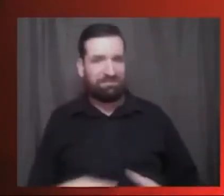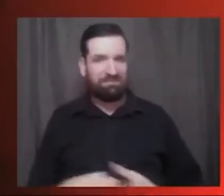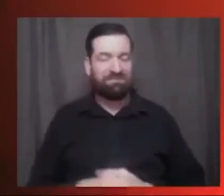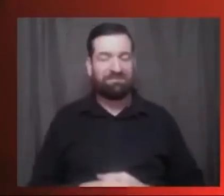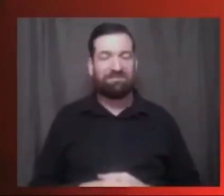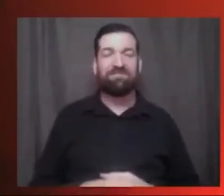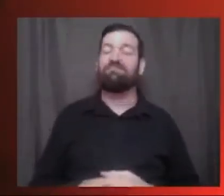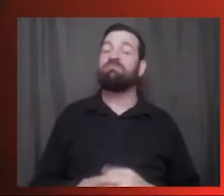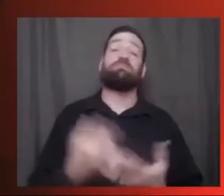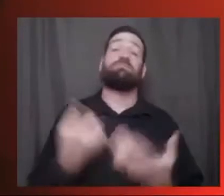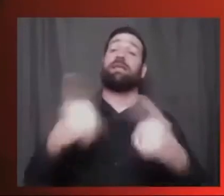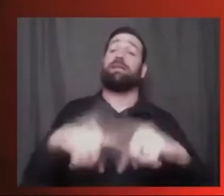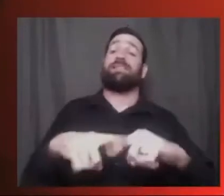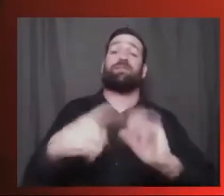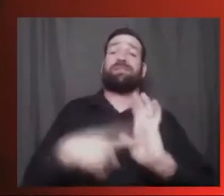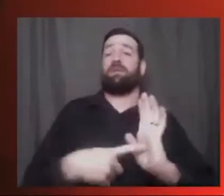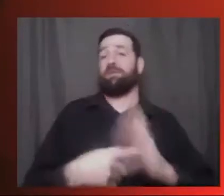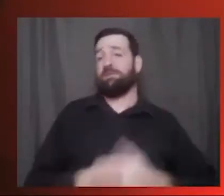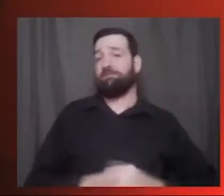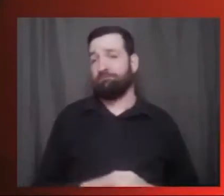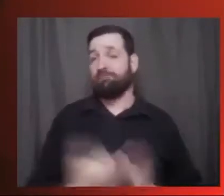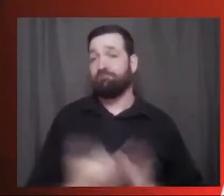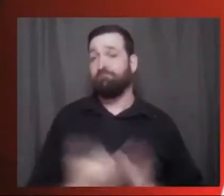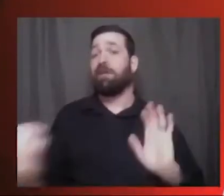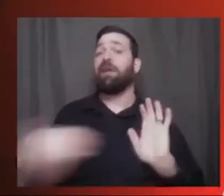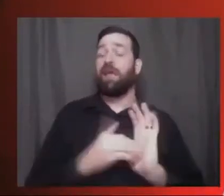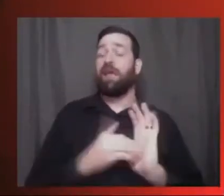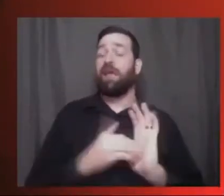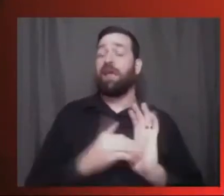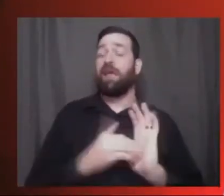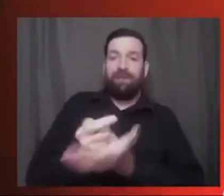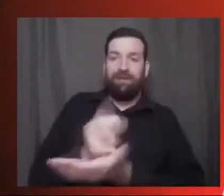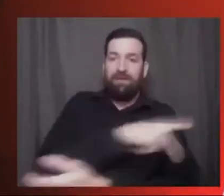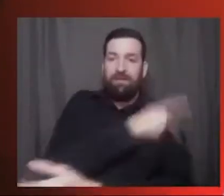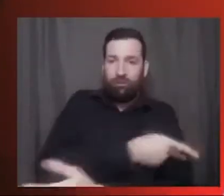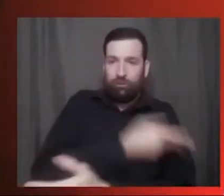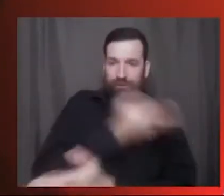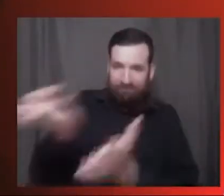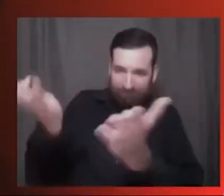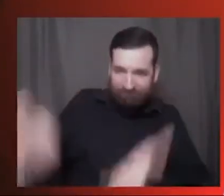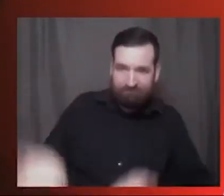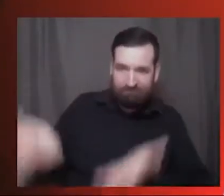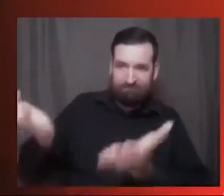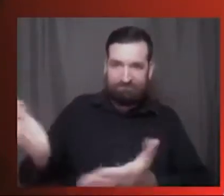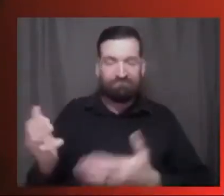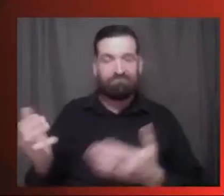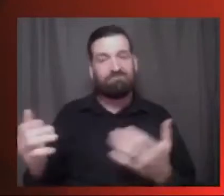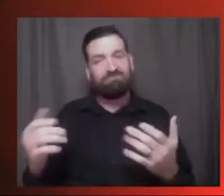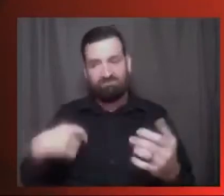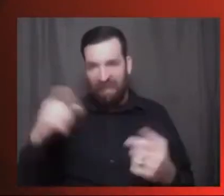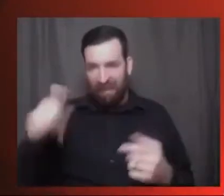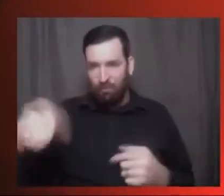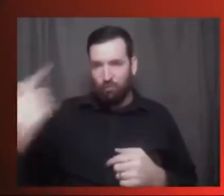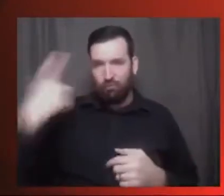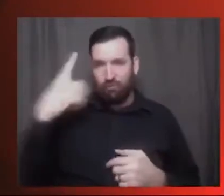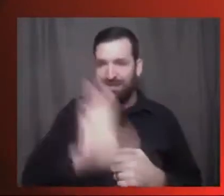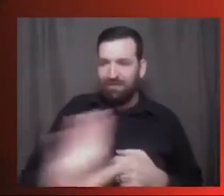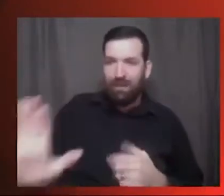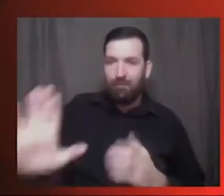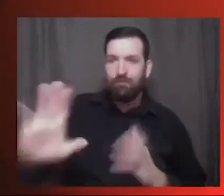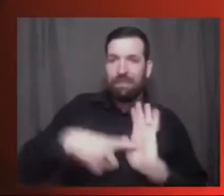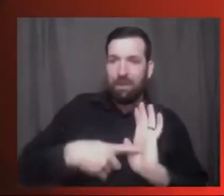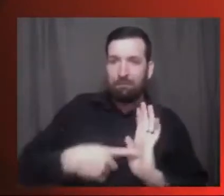on the symptoms. So Okay. again, we're treating the patient in front of us, so you have to kind of understand what are the symptoms they're presenting with. So if